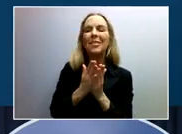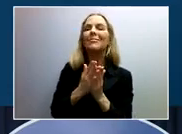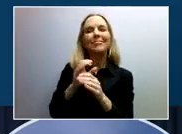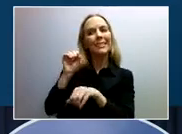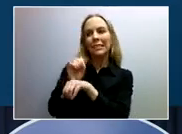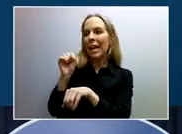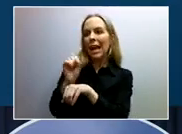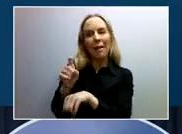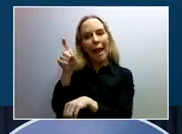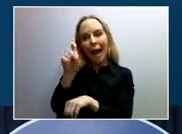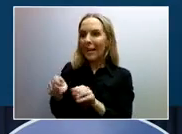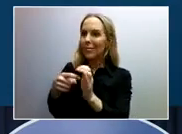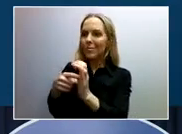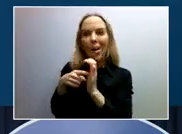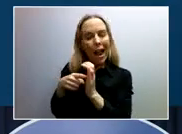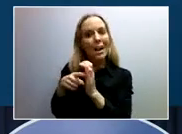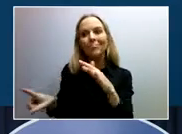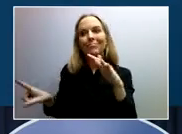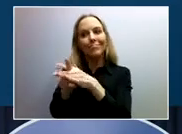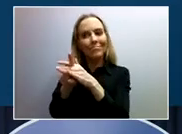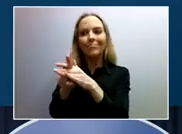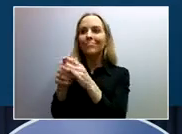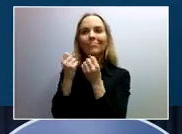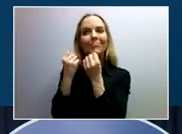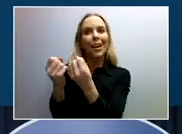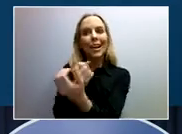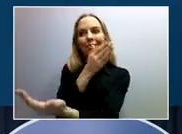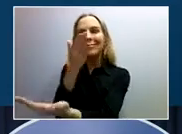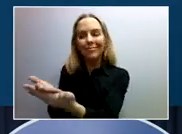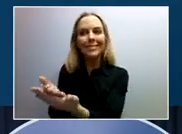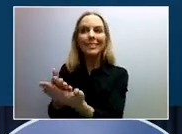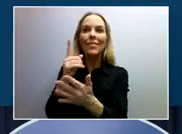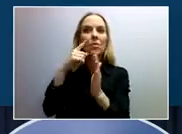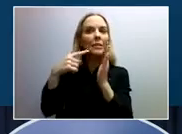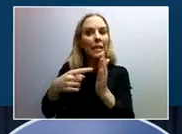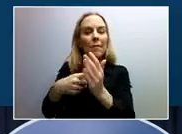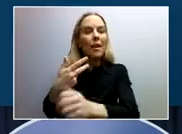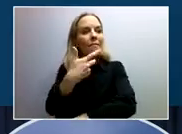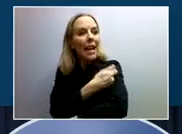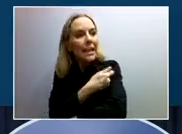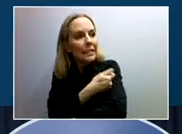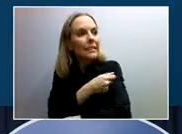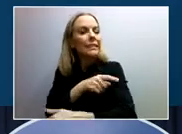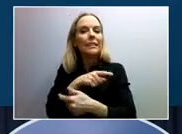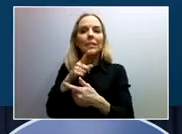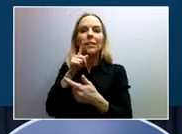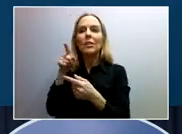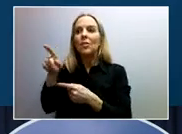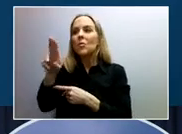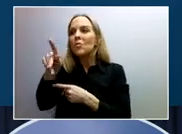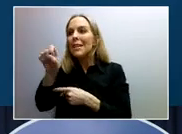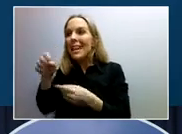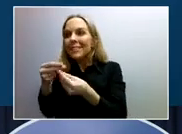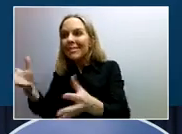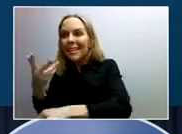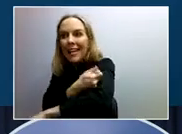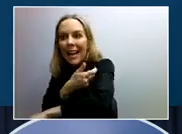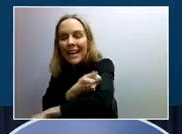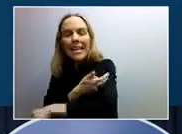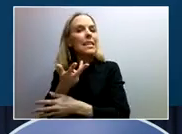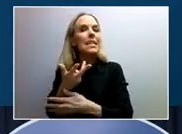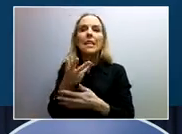We're getting vaccines out to the rest of the world, for instance, through UPS. Please drive